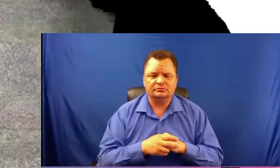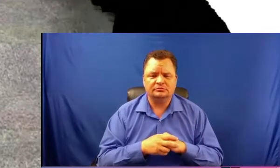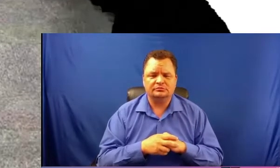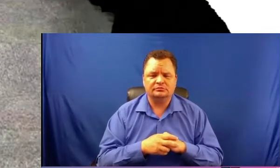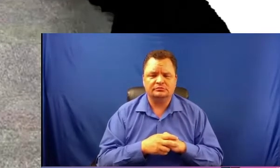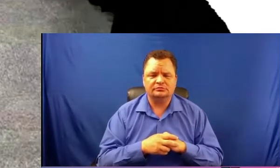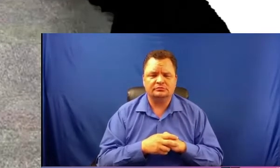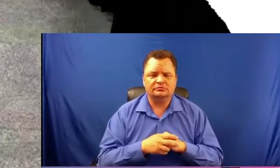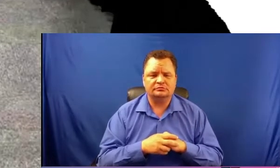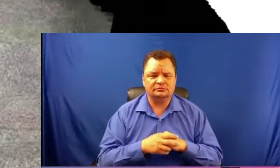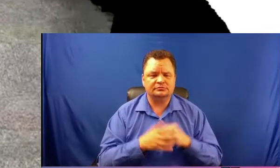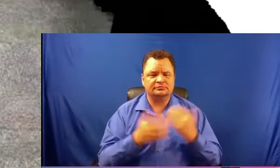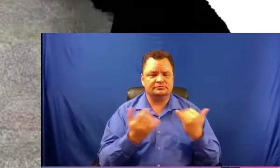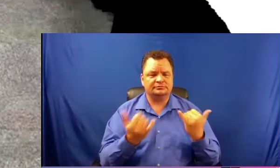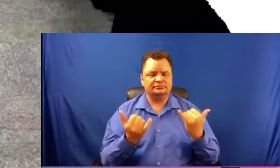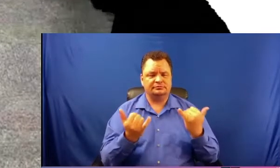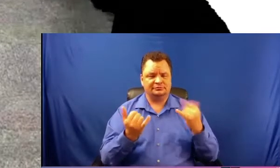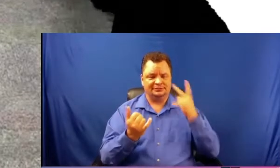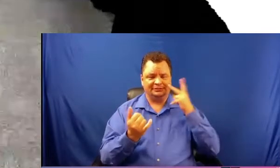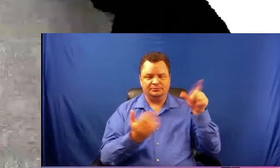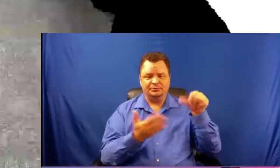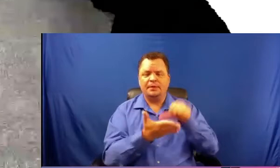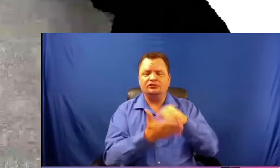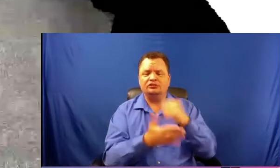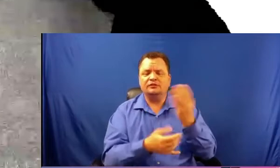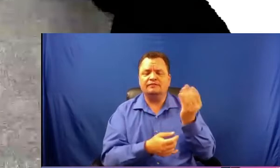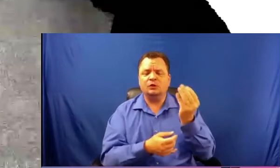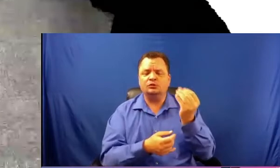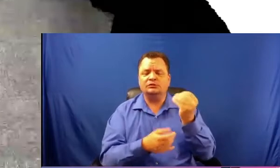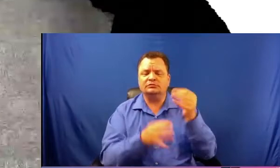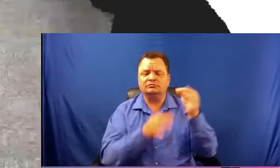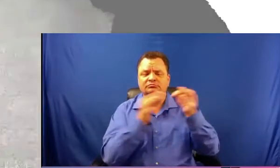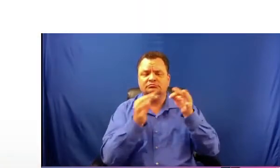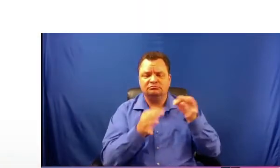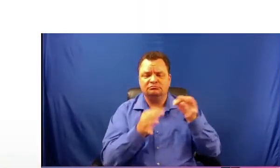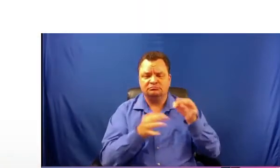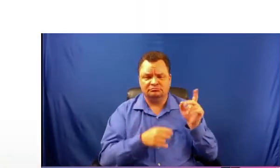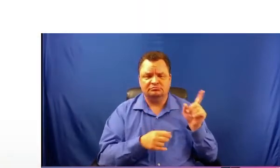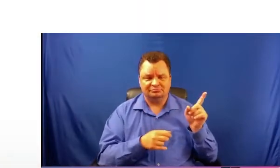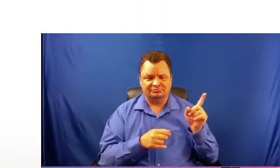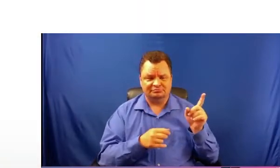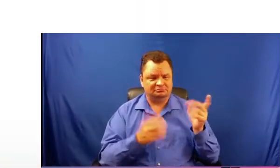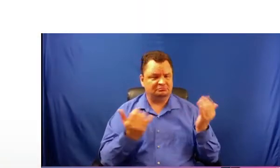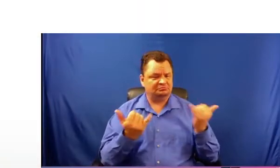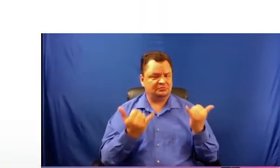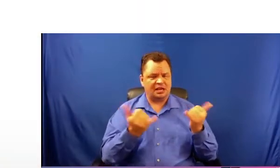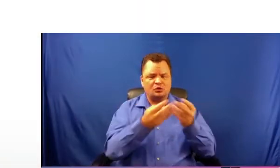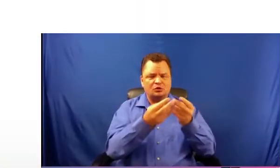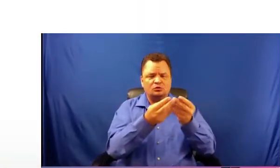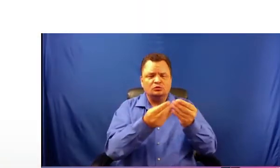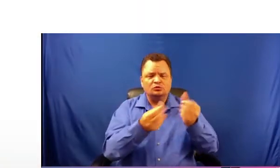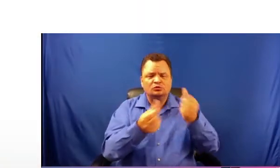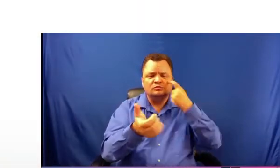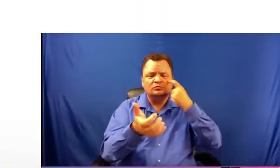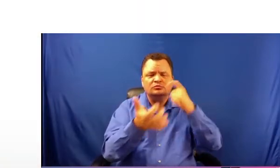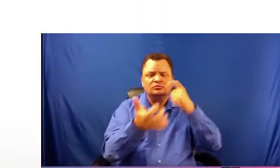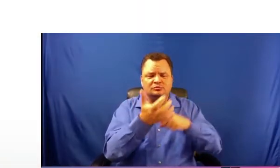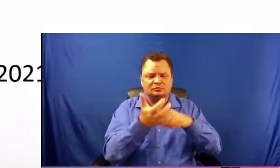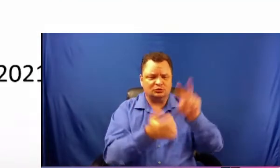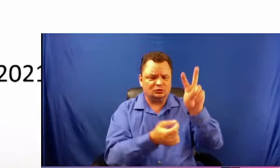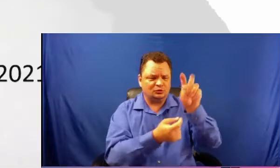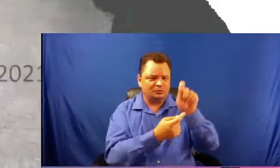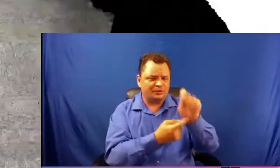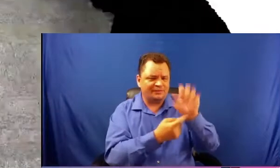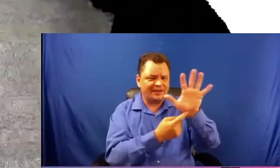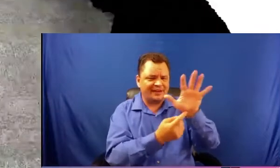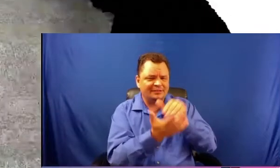So what we have here is we're bringing forward a resolution to recognize revenue in the amount of $2.5 million and appropriate expenditures in the amount